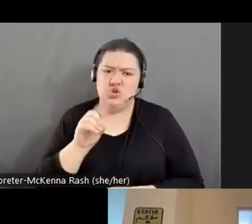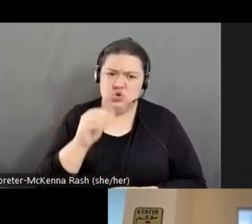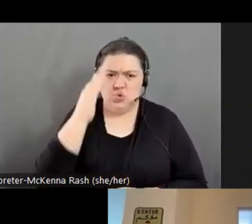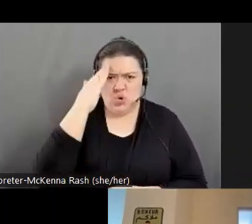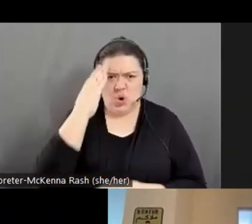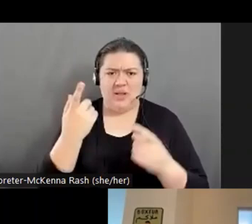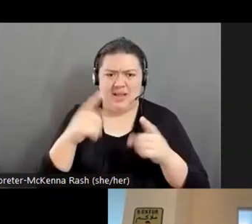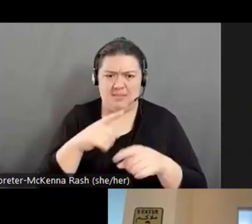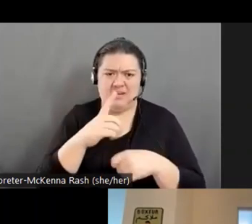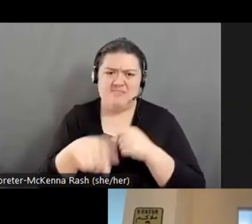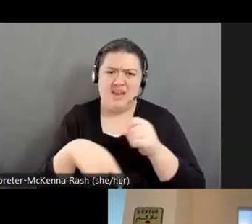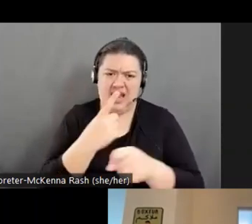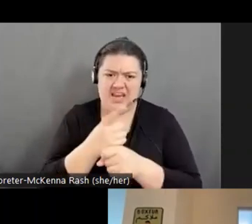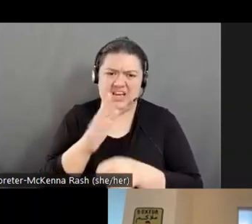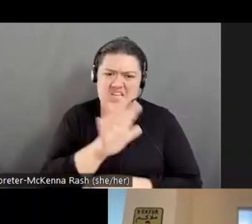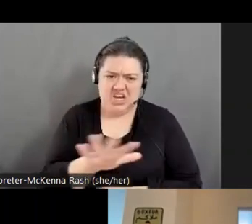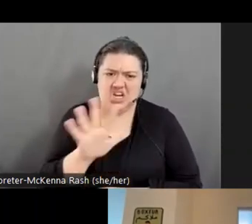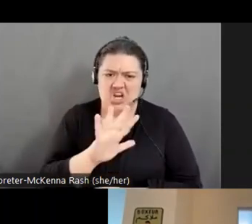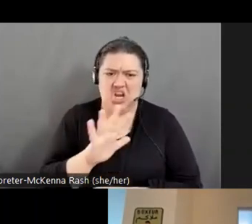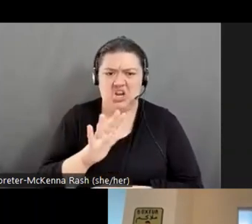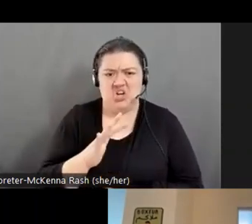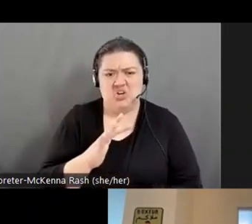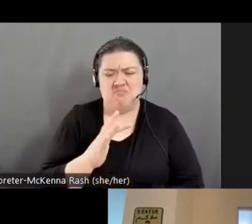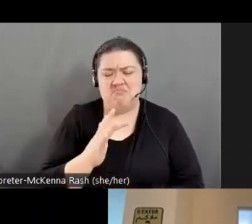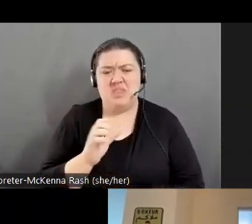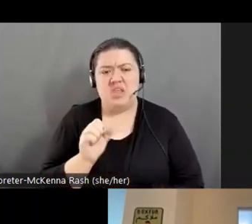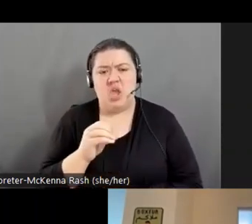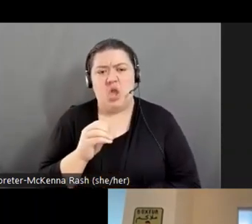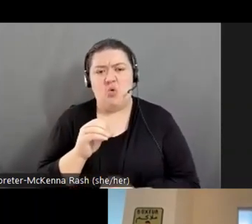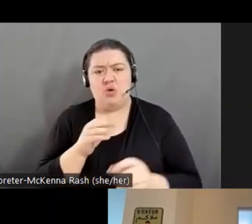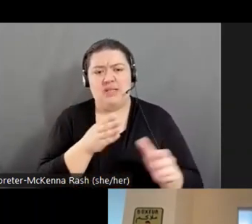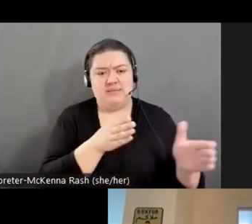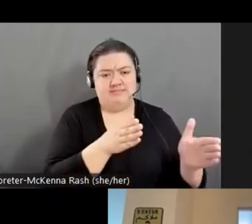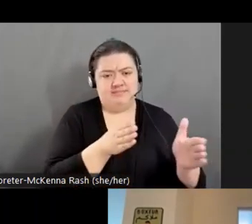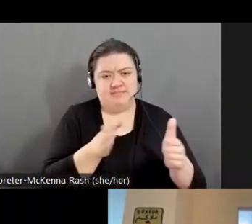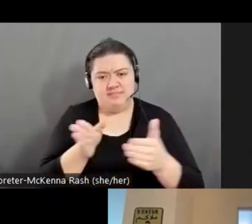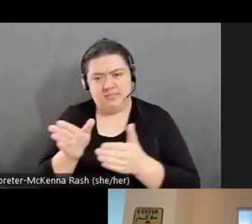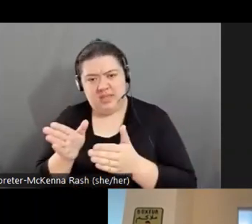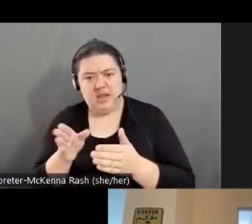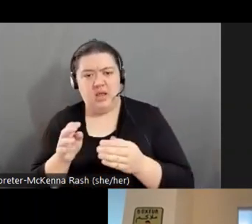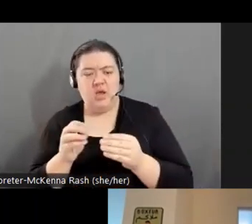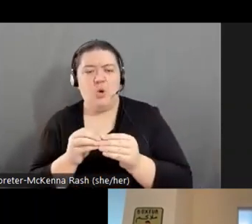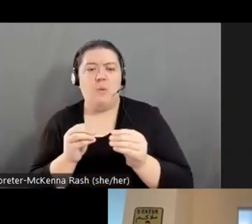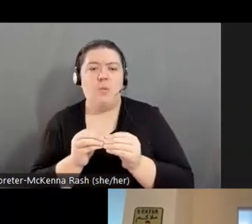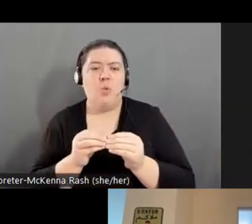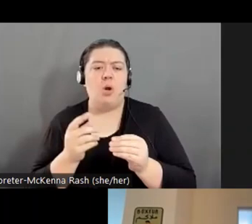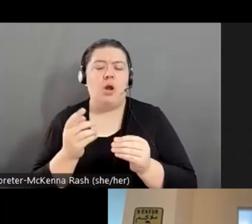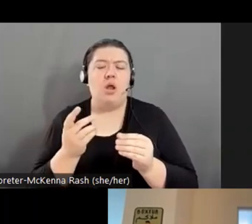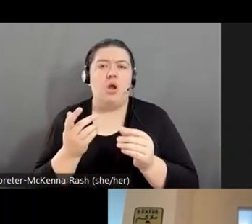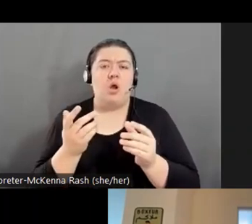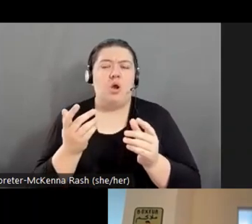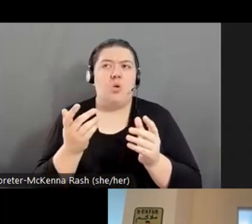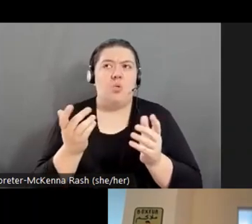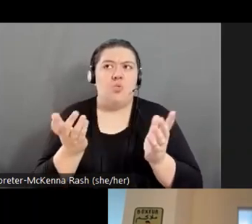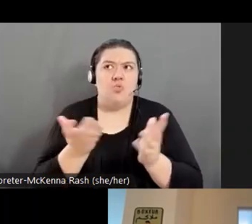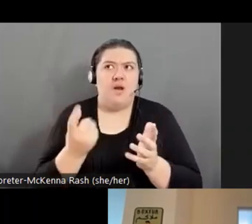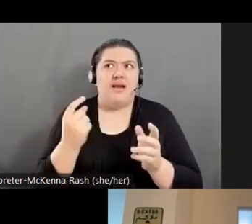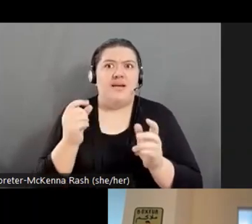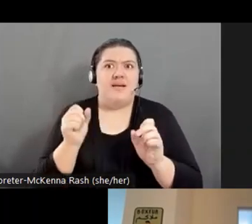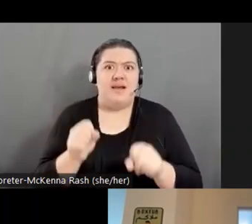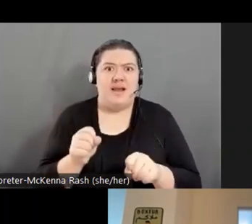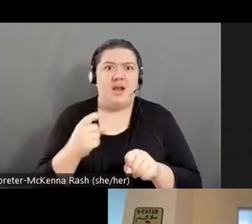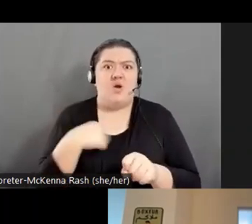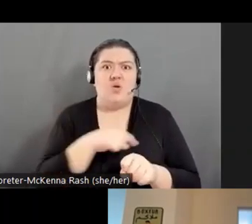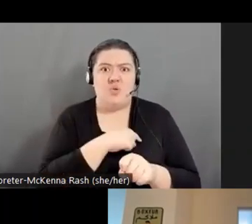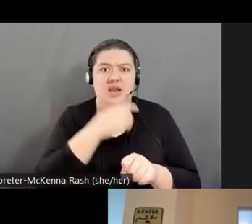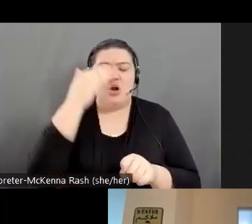year, event-wise. So it's gravitated more towards what can we, what do we know